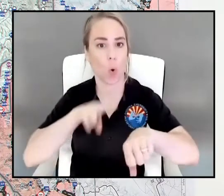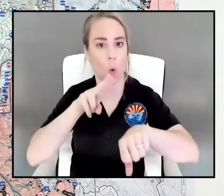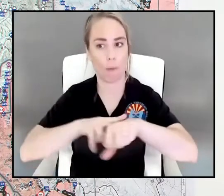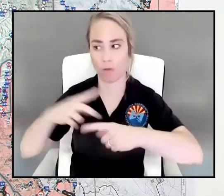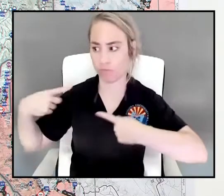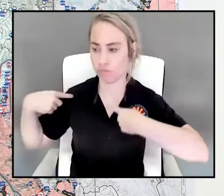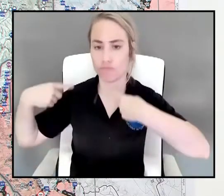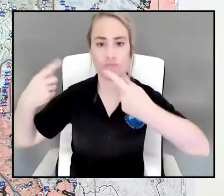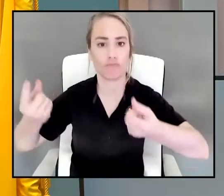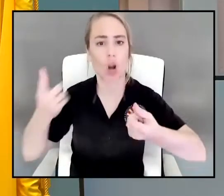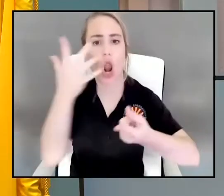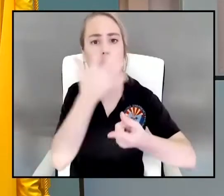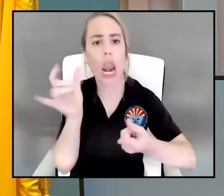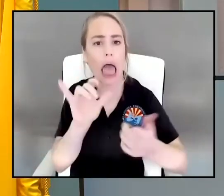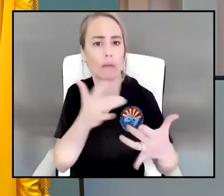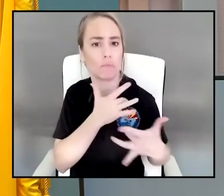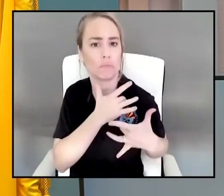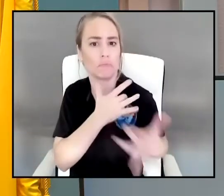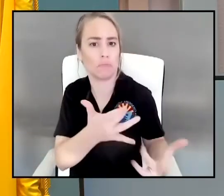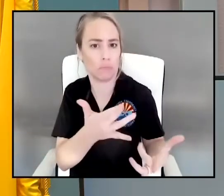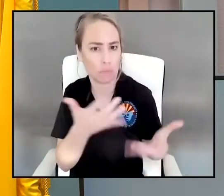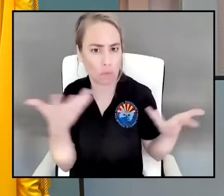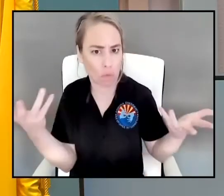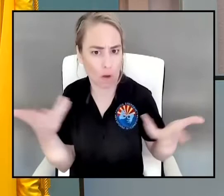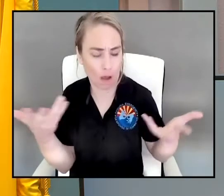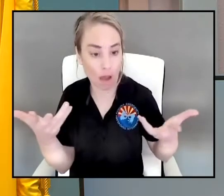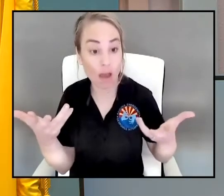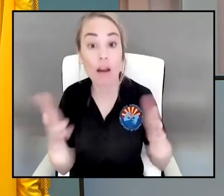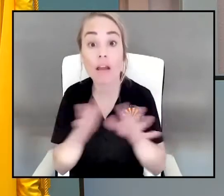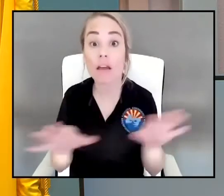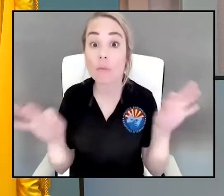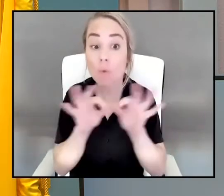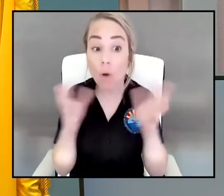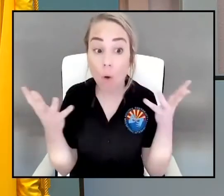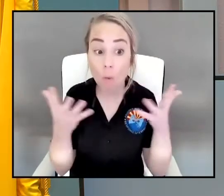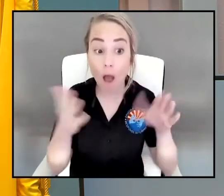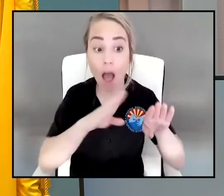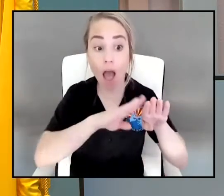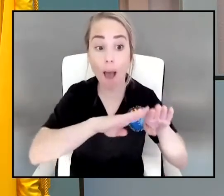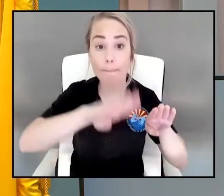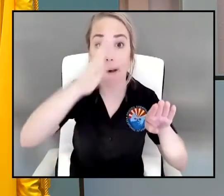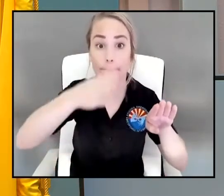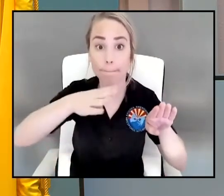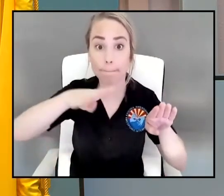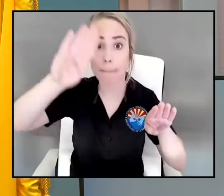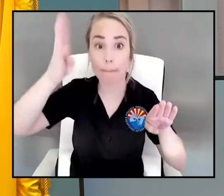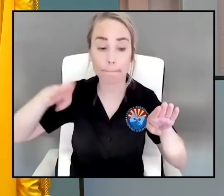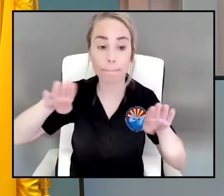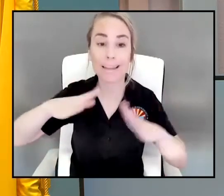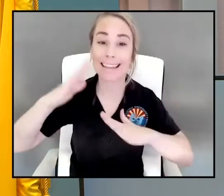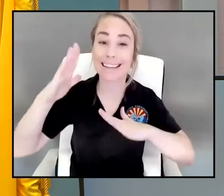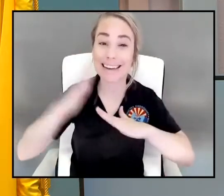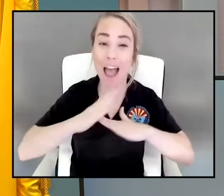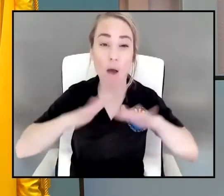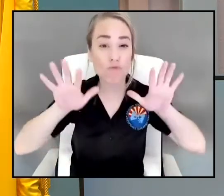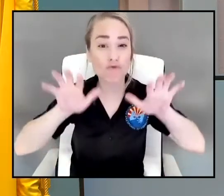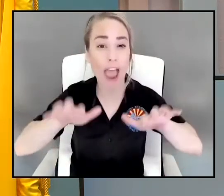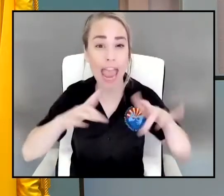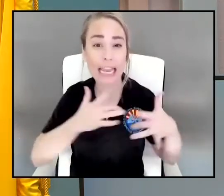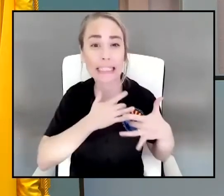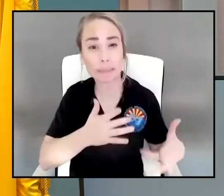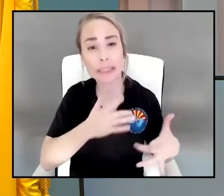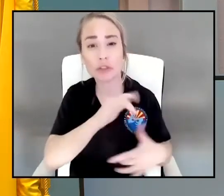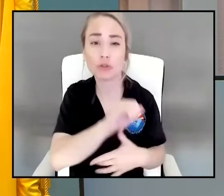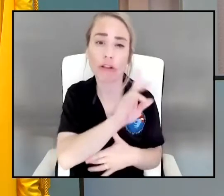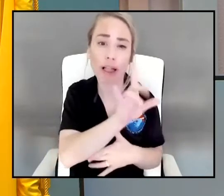precipitation goes. And probably the things to note here are the peaks of the heaviest rainfall usually occurs in the July-August